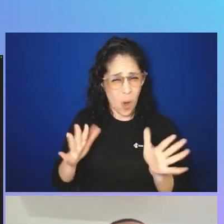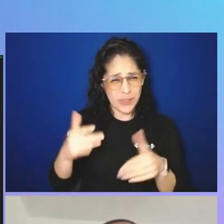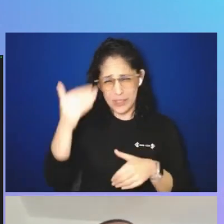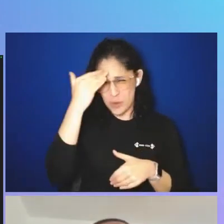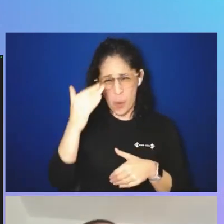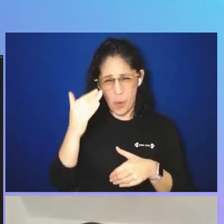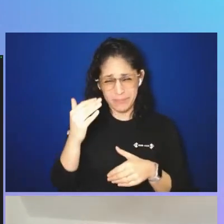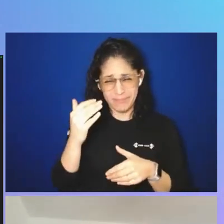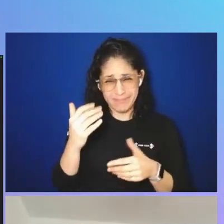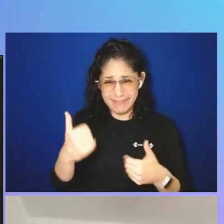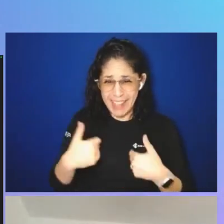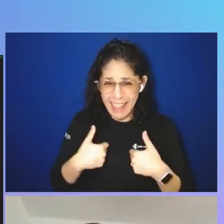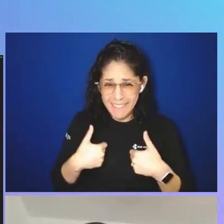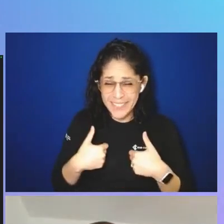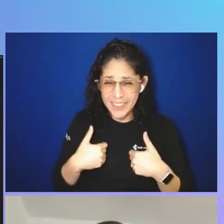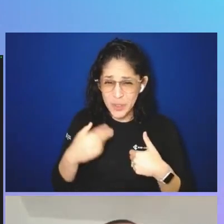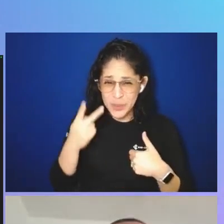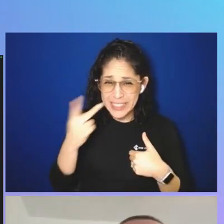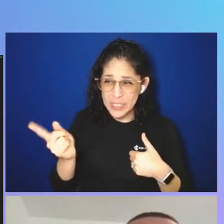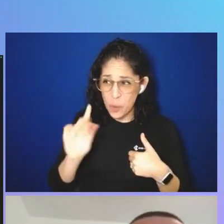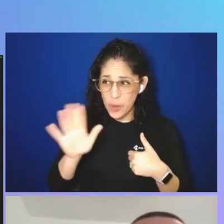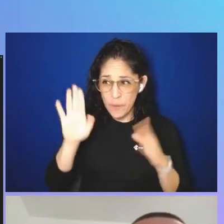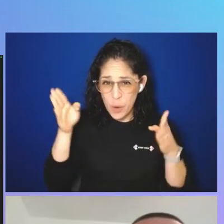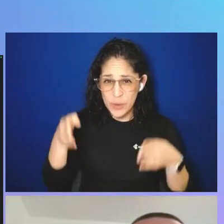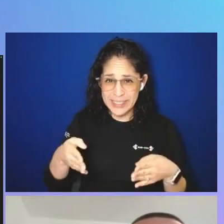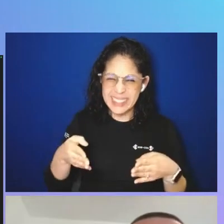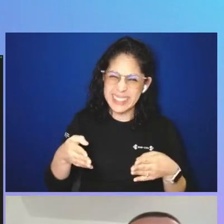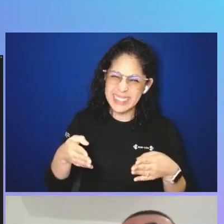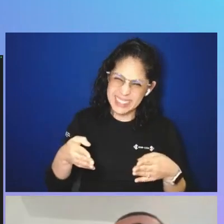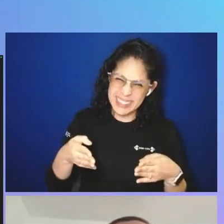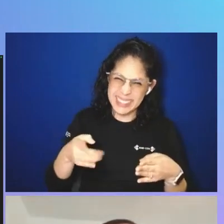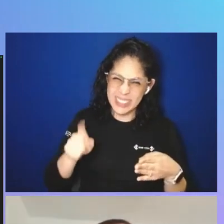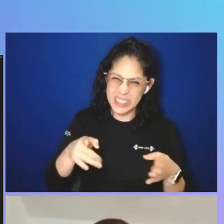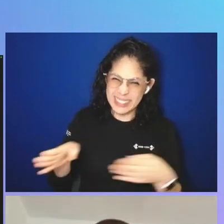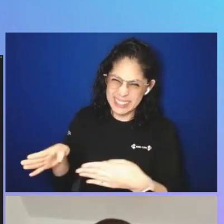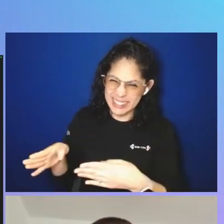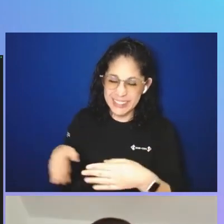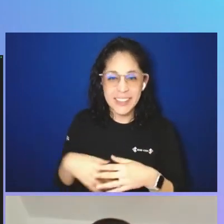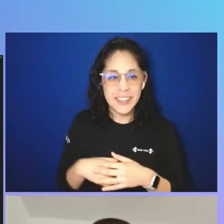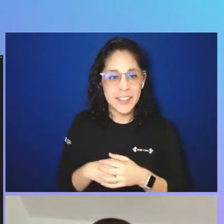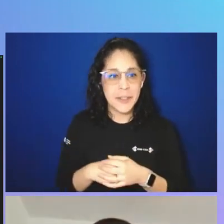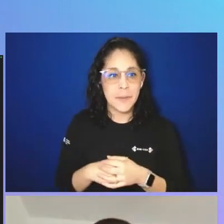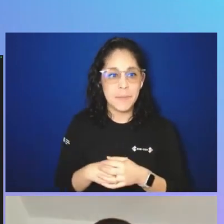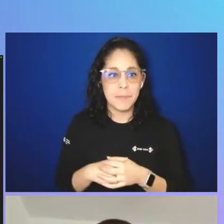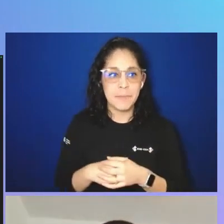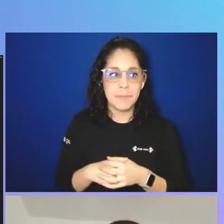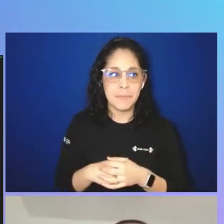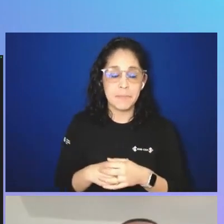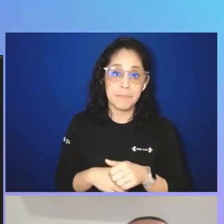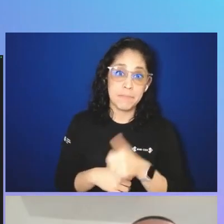can see where your focus probably should lie. Another quick sidebar.